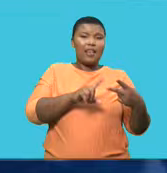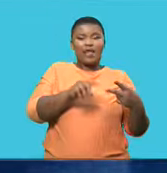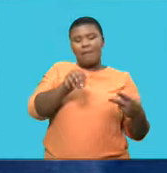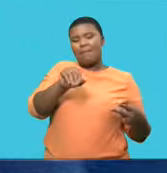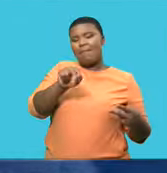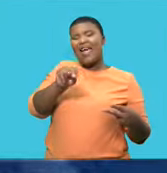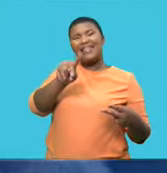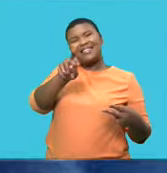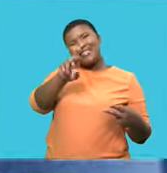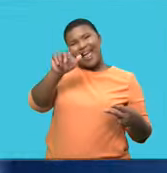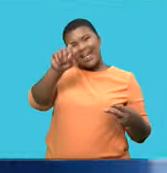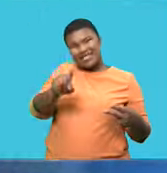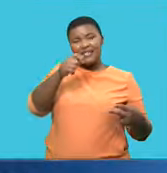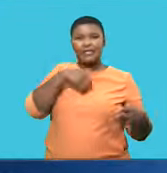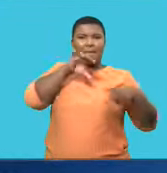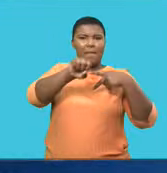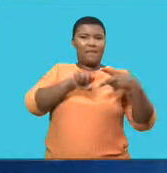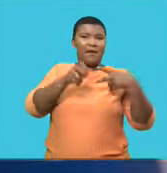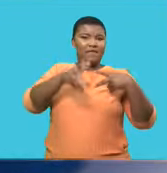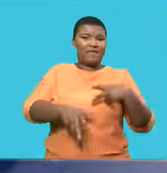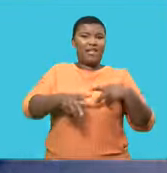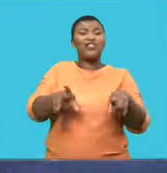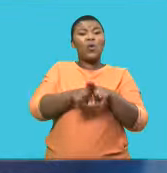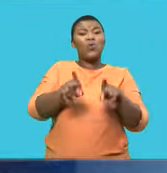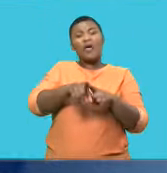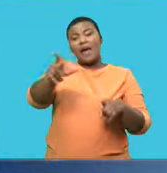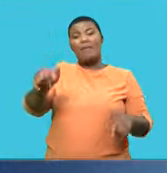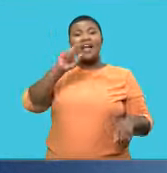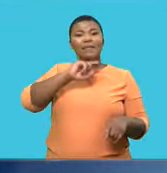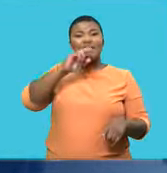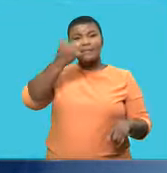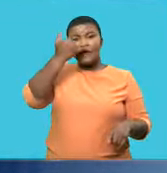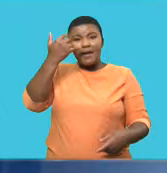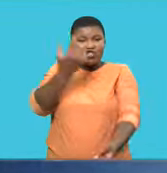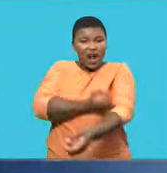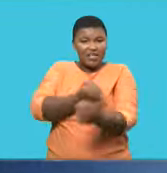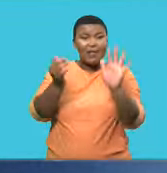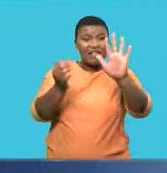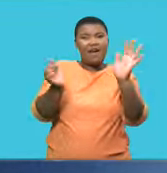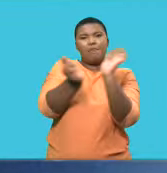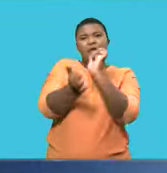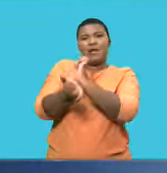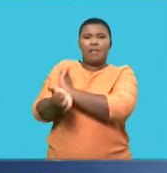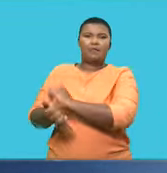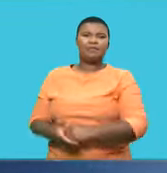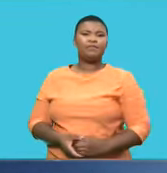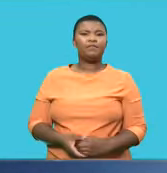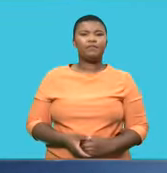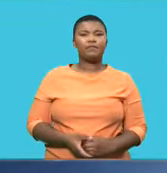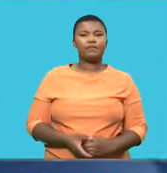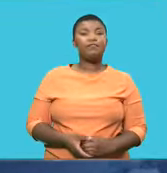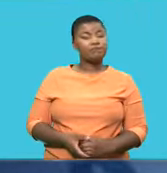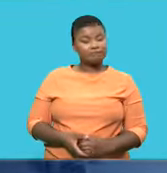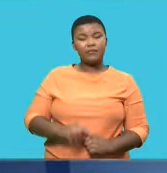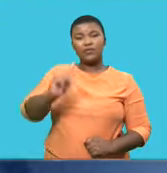those, and the 5 users of drugs were also arrested. Njengoba sekubhekwe kumaholide kakhisimuzi